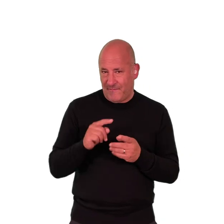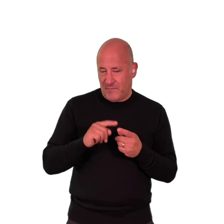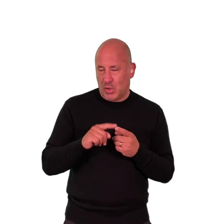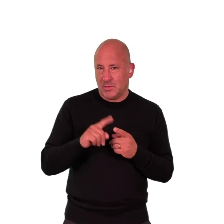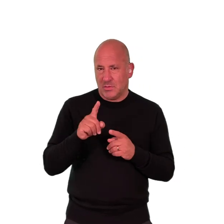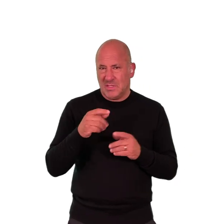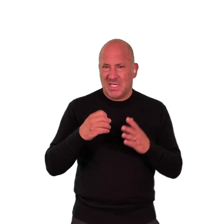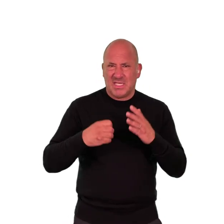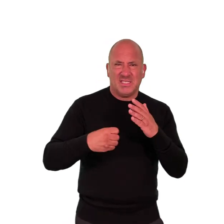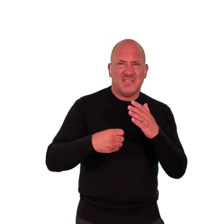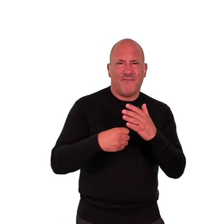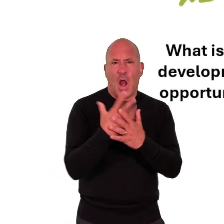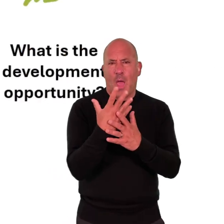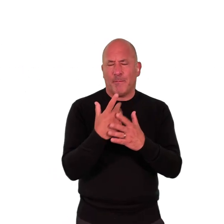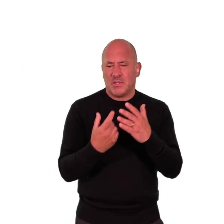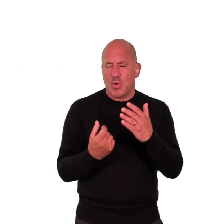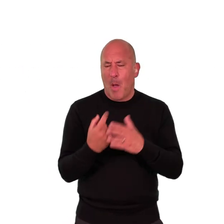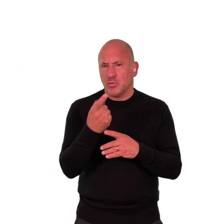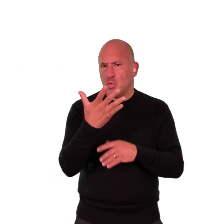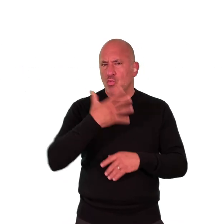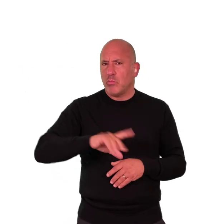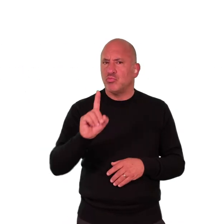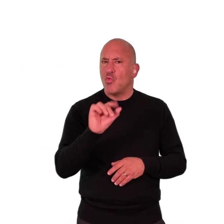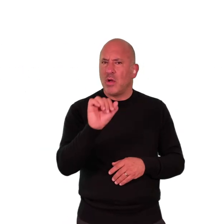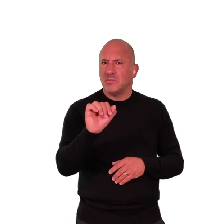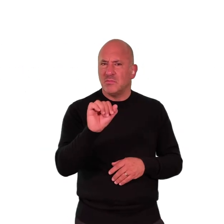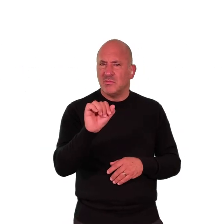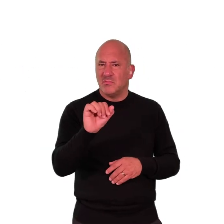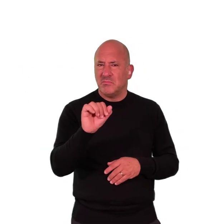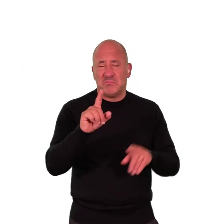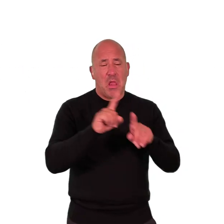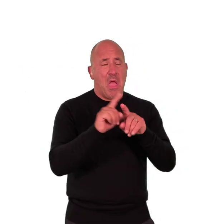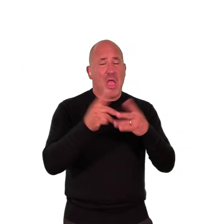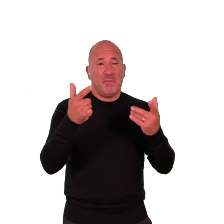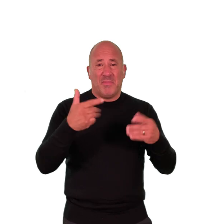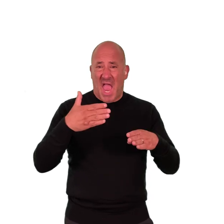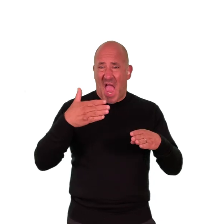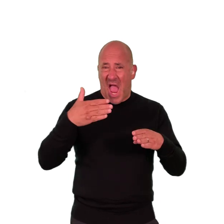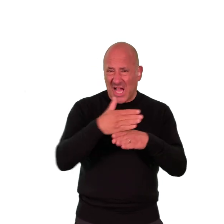Part 1. What is the development opportunity you want to do?